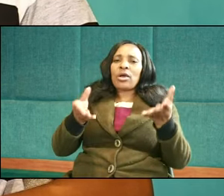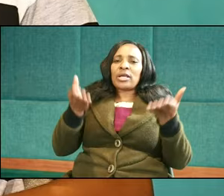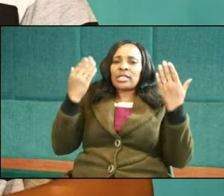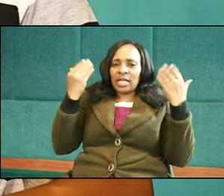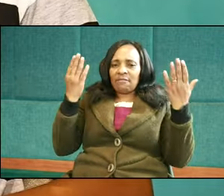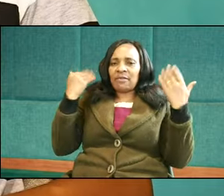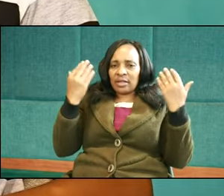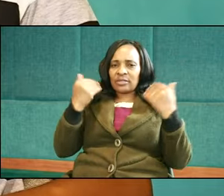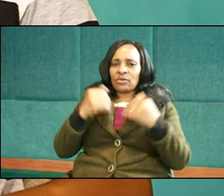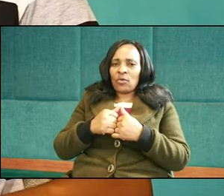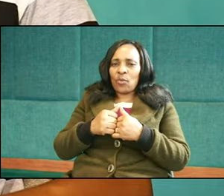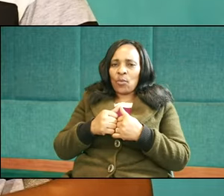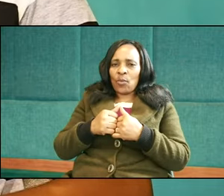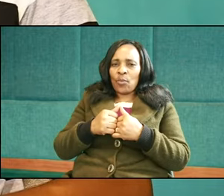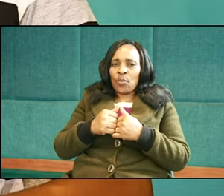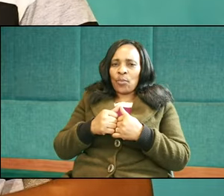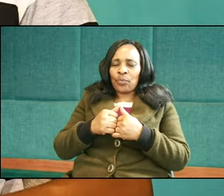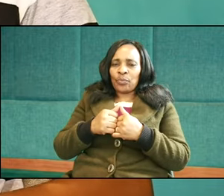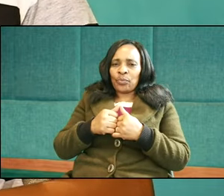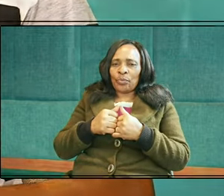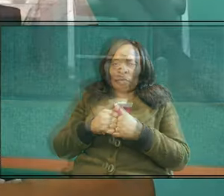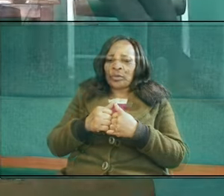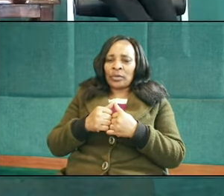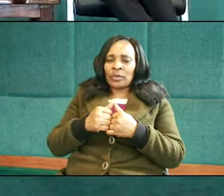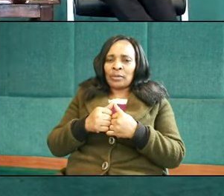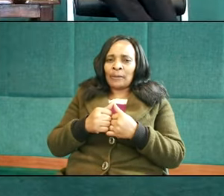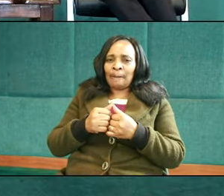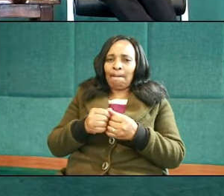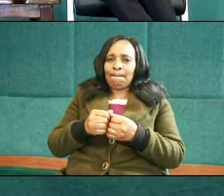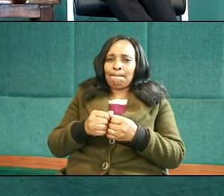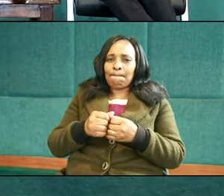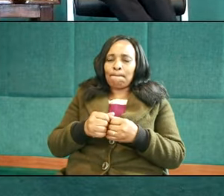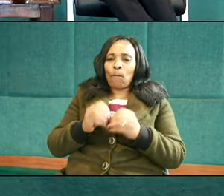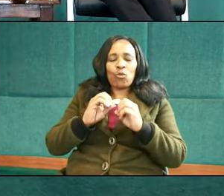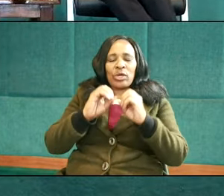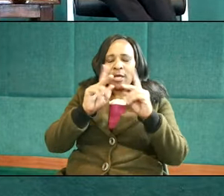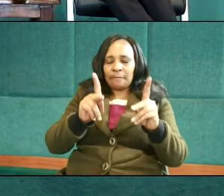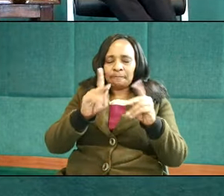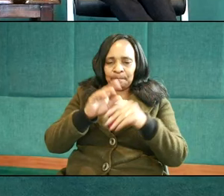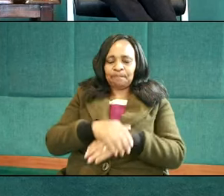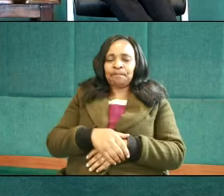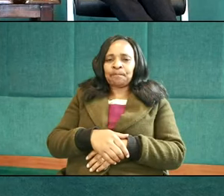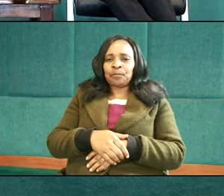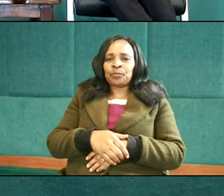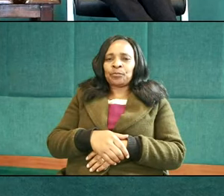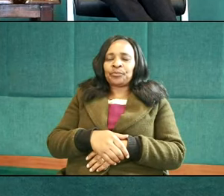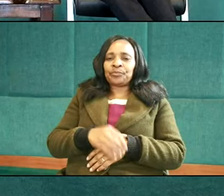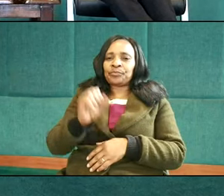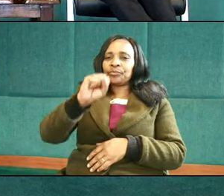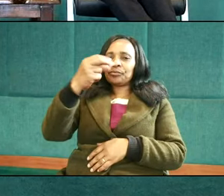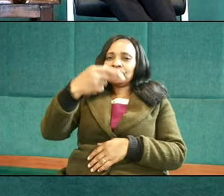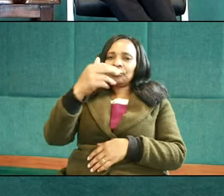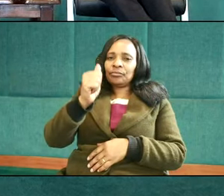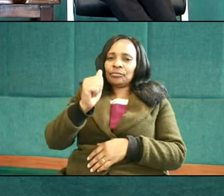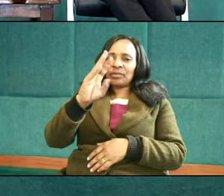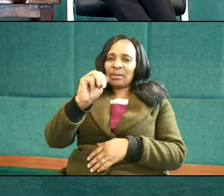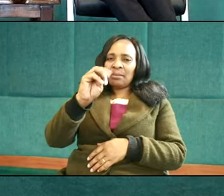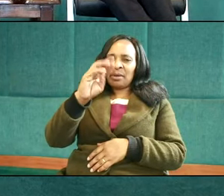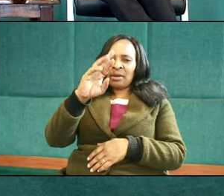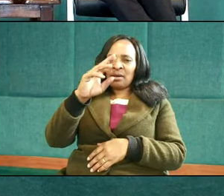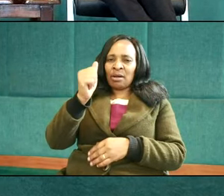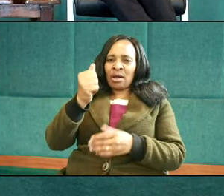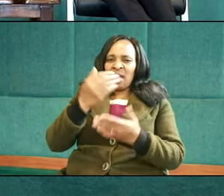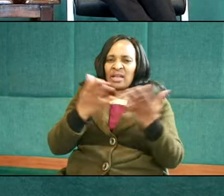than the things of this world. Amen. Shambhala, is there anything you can learn